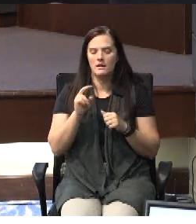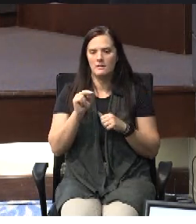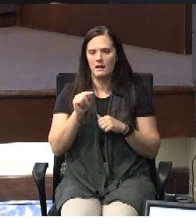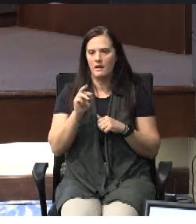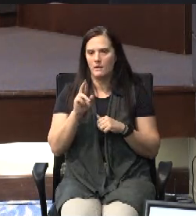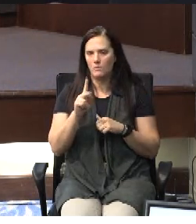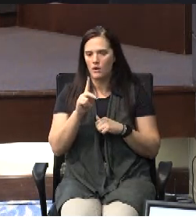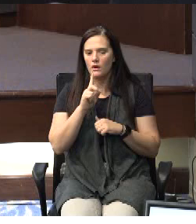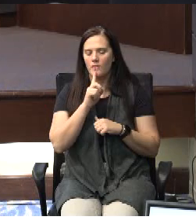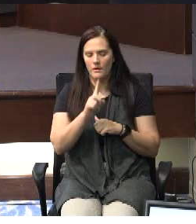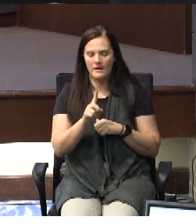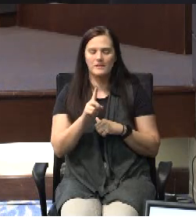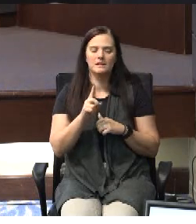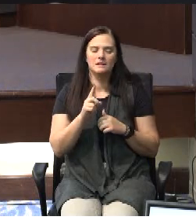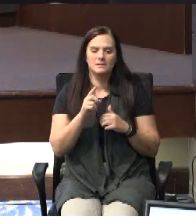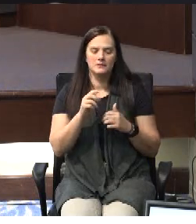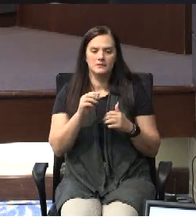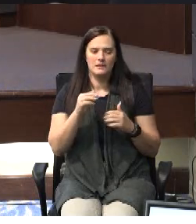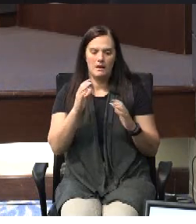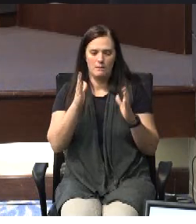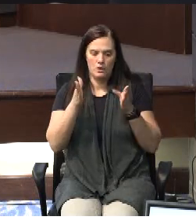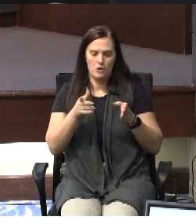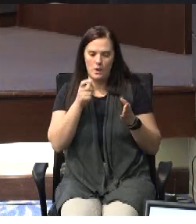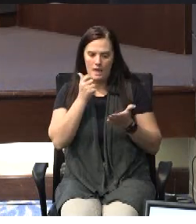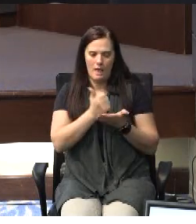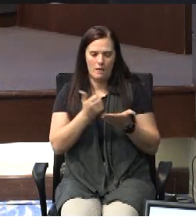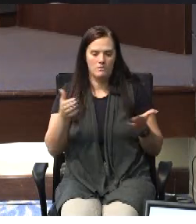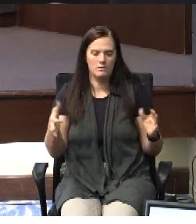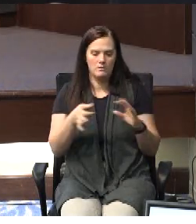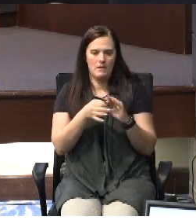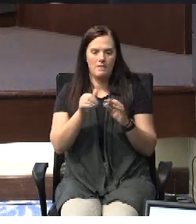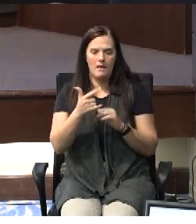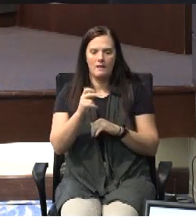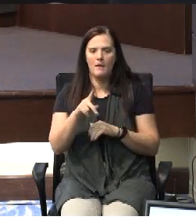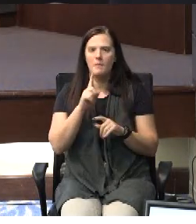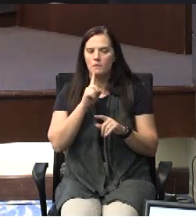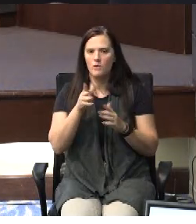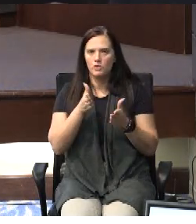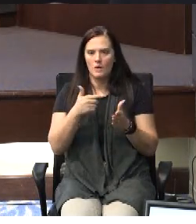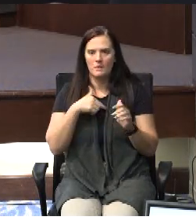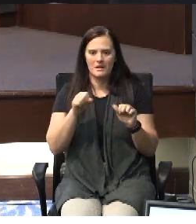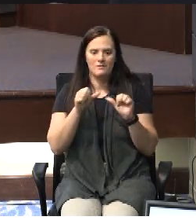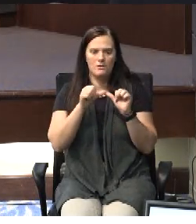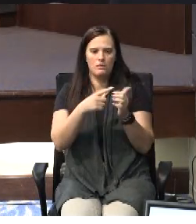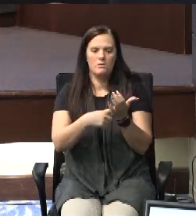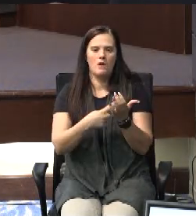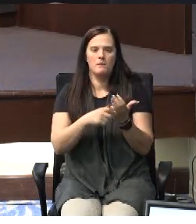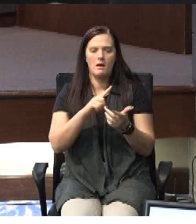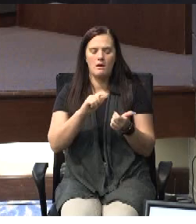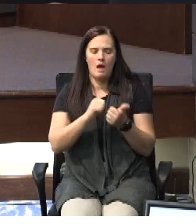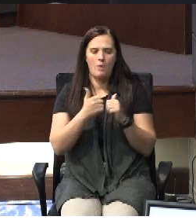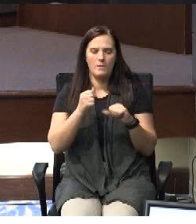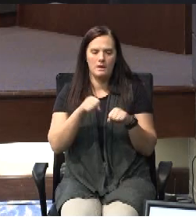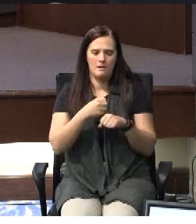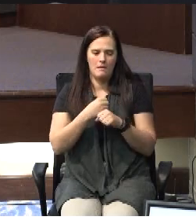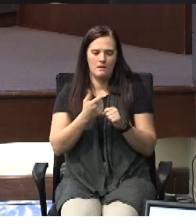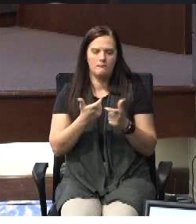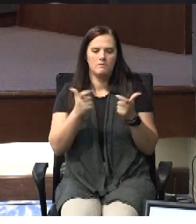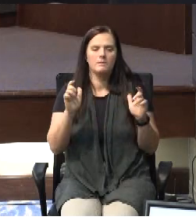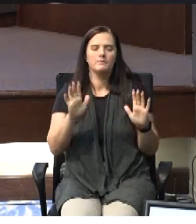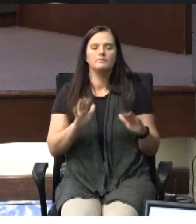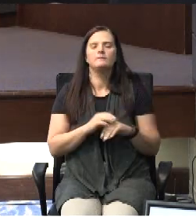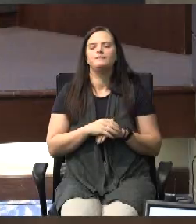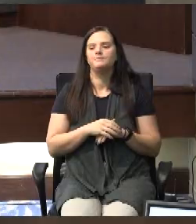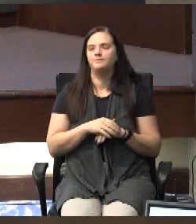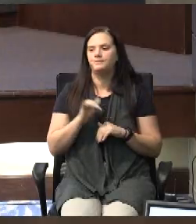case manager that helps bridge that gap. But I'm certain there's ways that we can continue to talk about how we can expand that. That's something that I'd